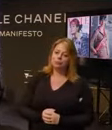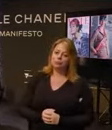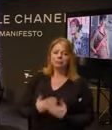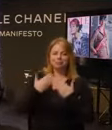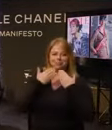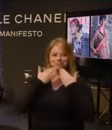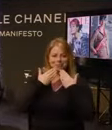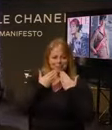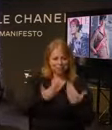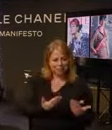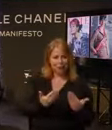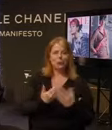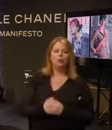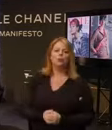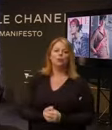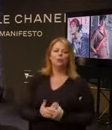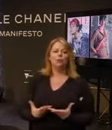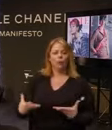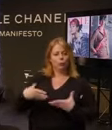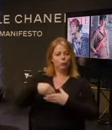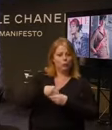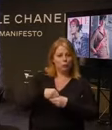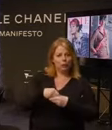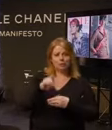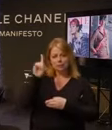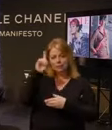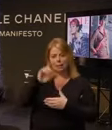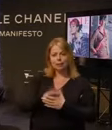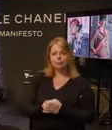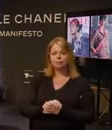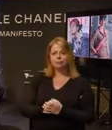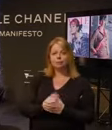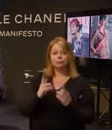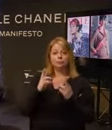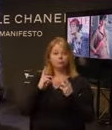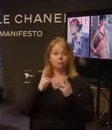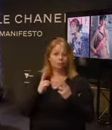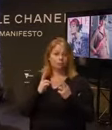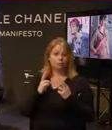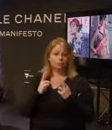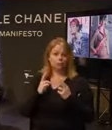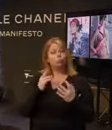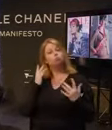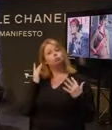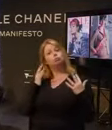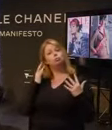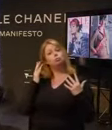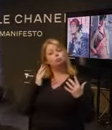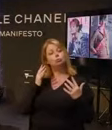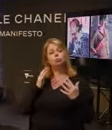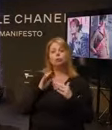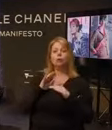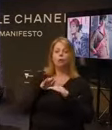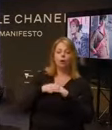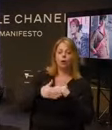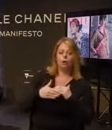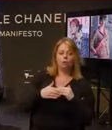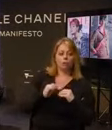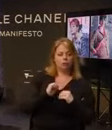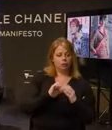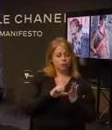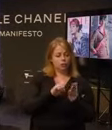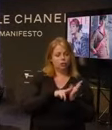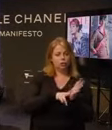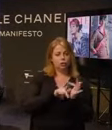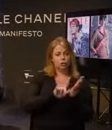thank you so much for joining us today, and I hope you've had pause for thought to think a little bit about the contribution